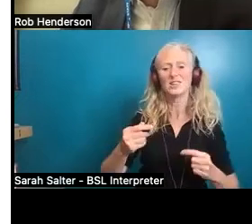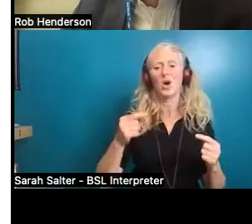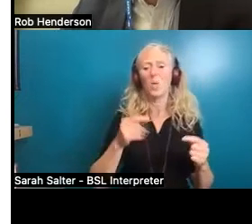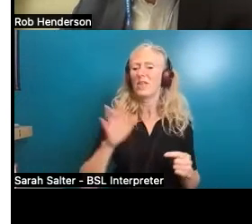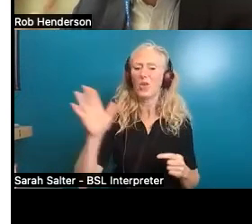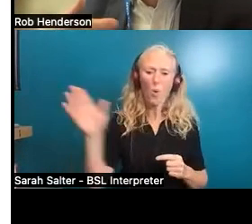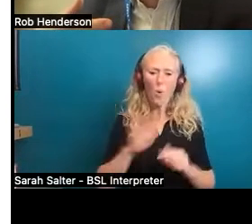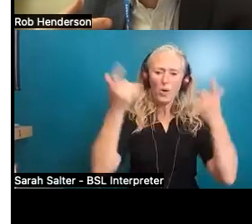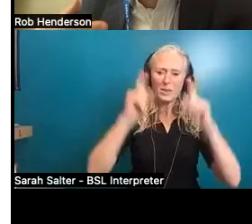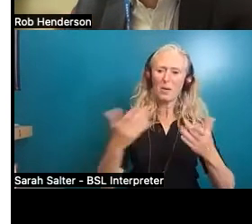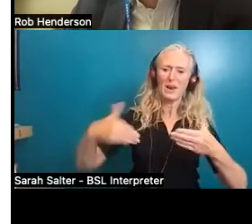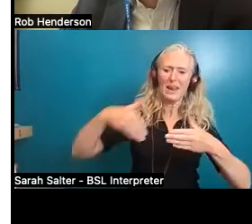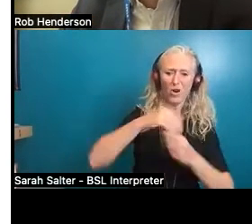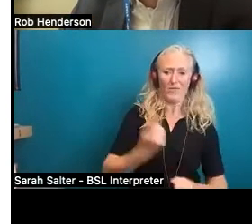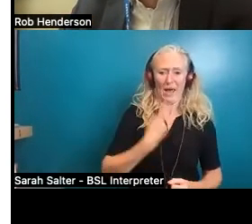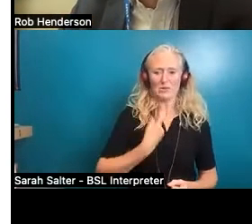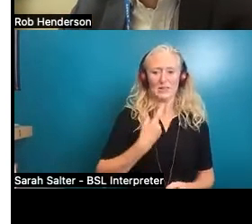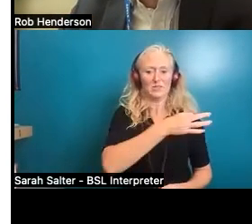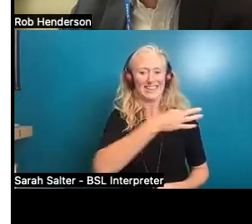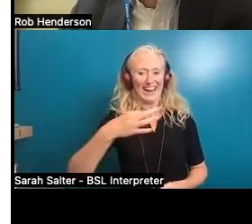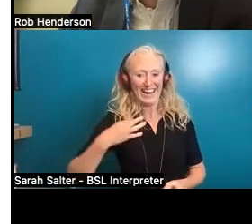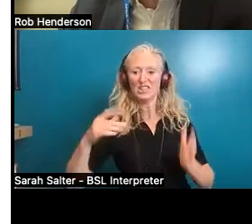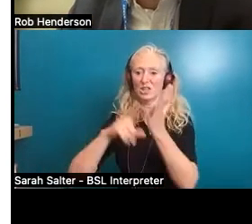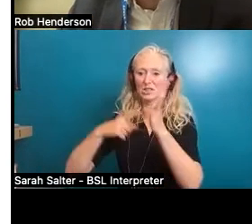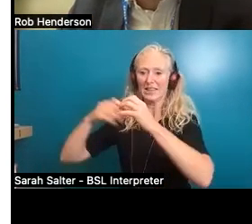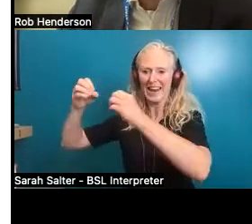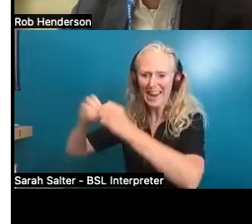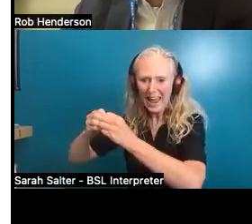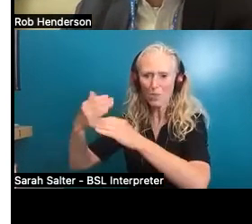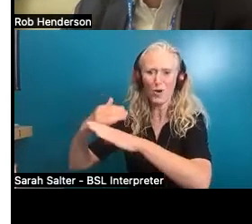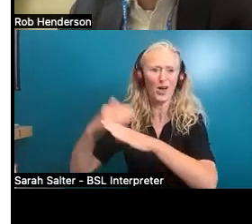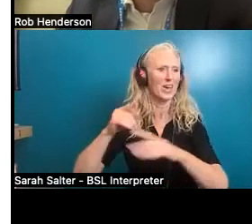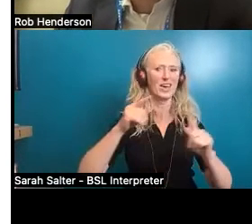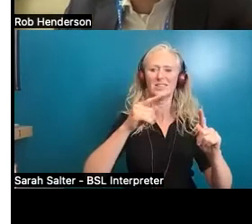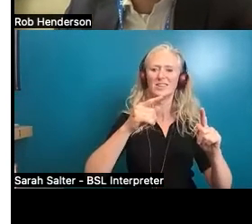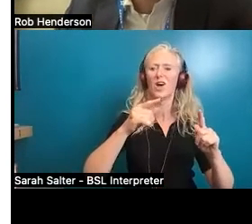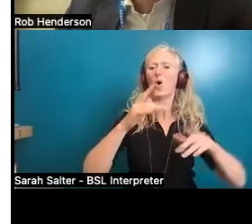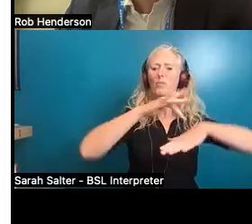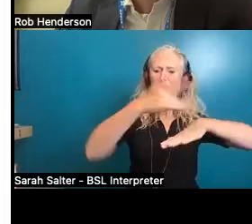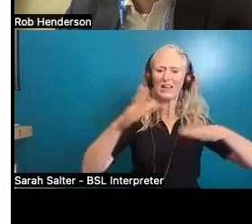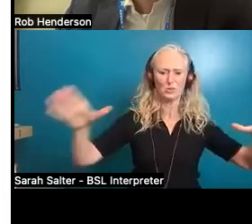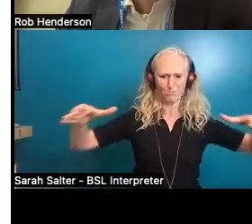lab, between us as clinicians, and we all get together and discuss exactly this sort of scenario.